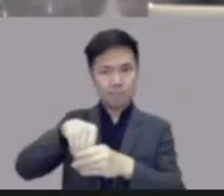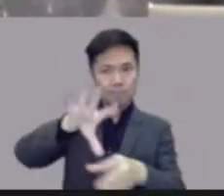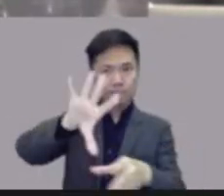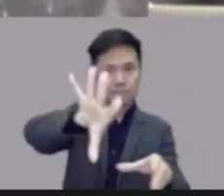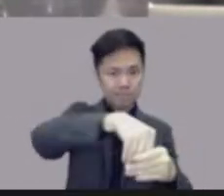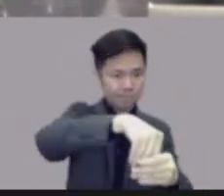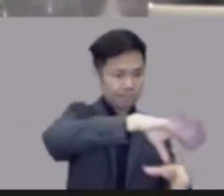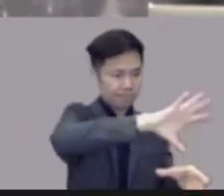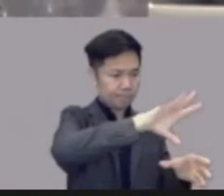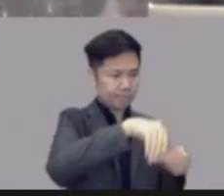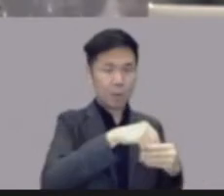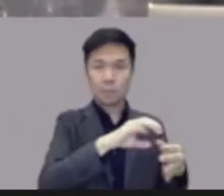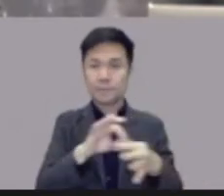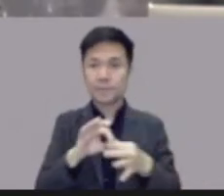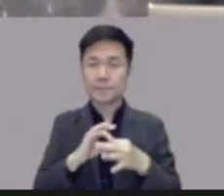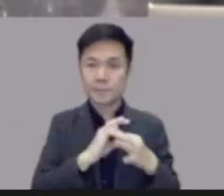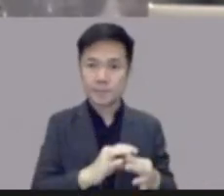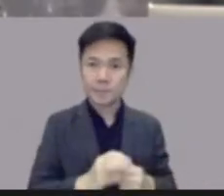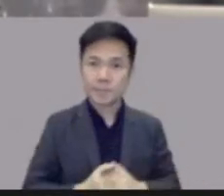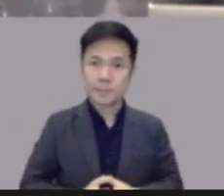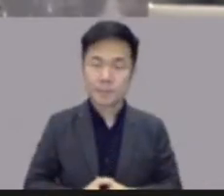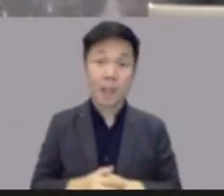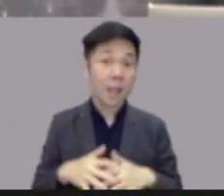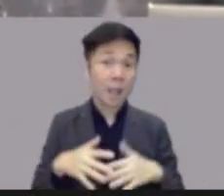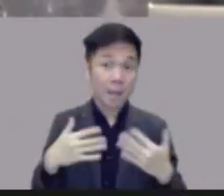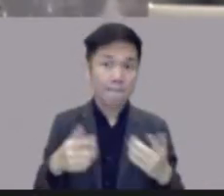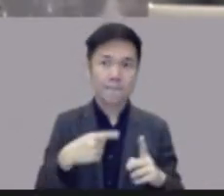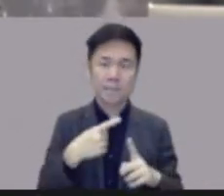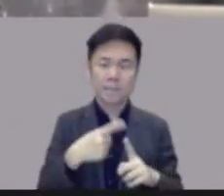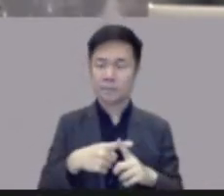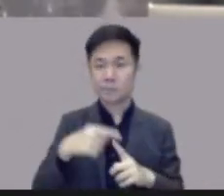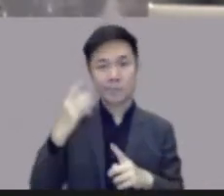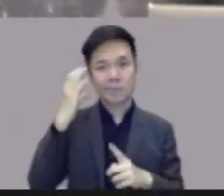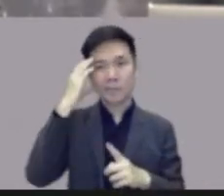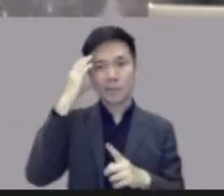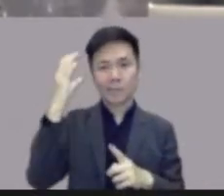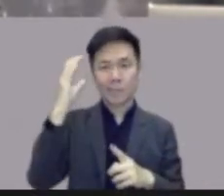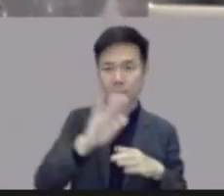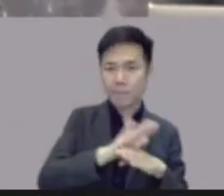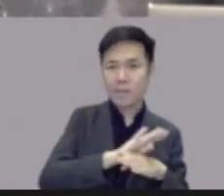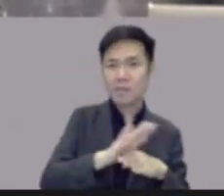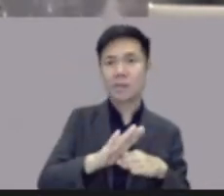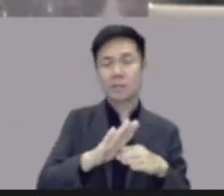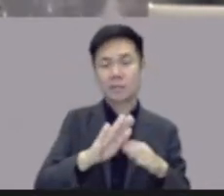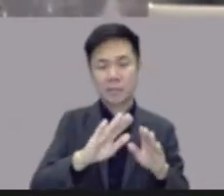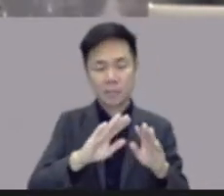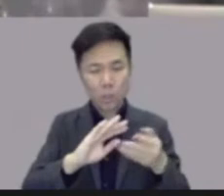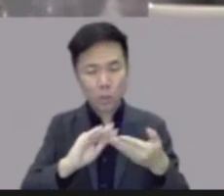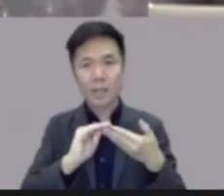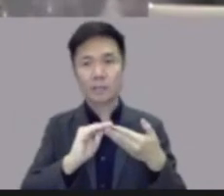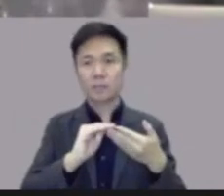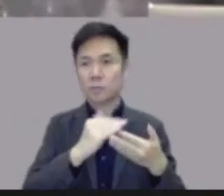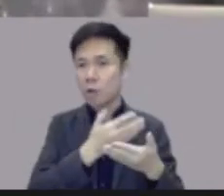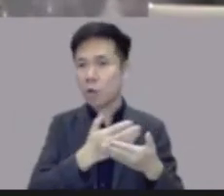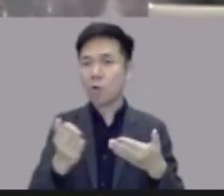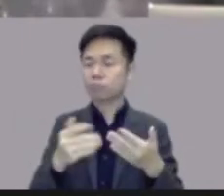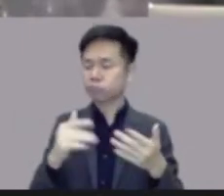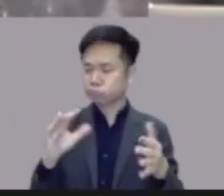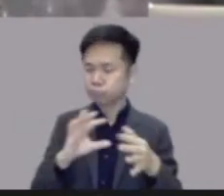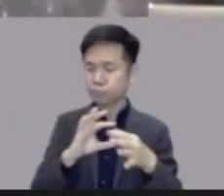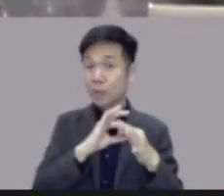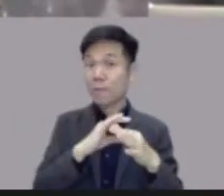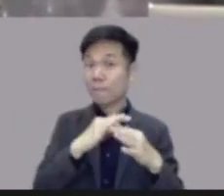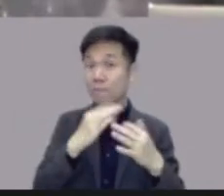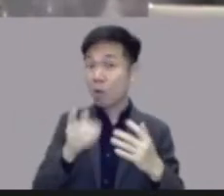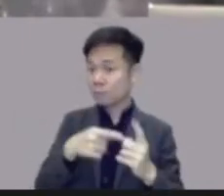of actions to revitalize multilateralism solidarity information data sharing transparency